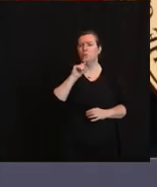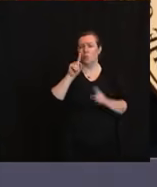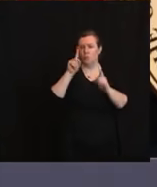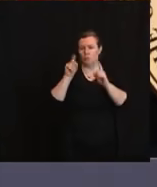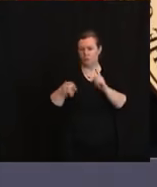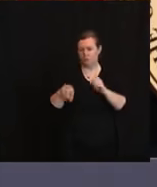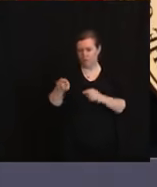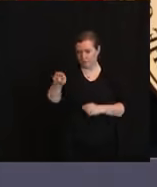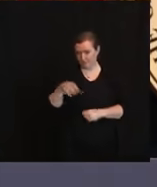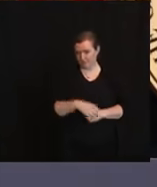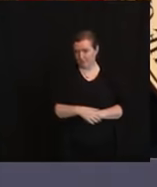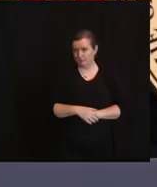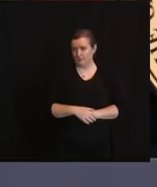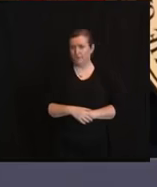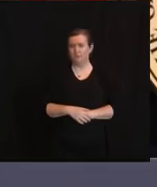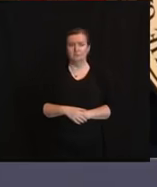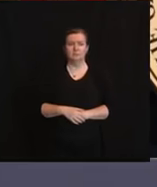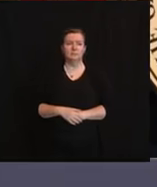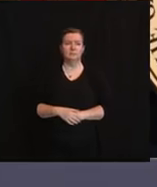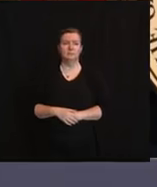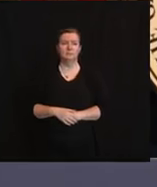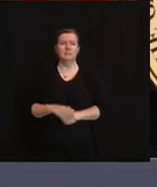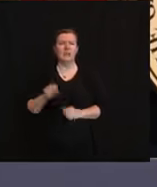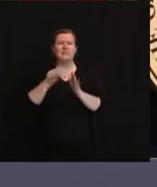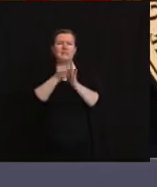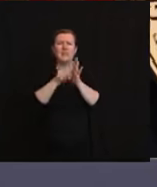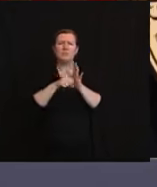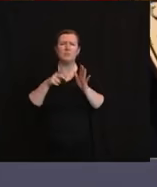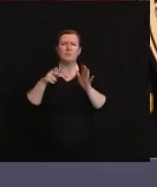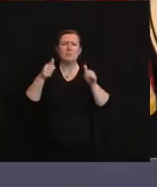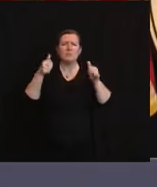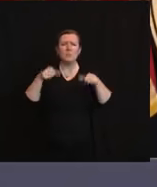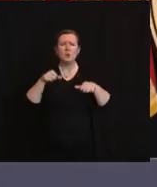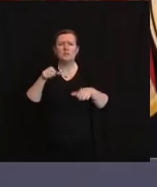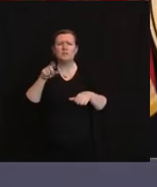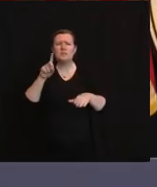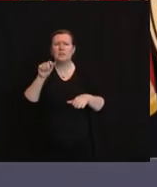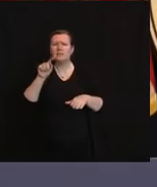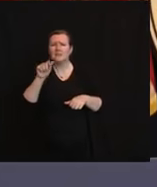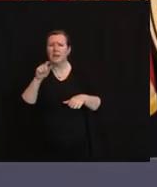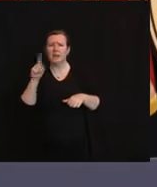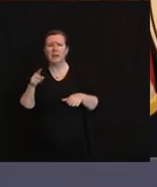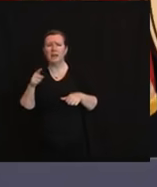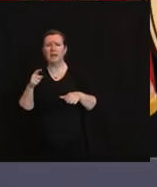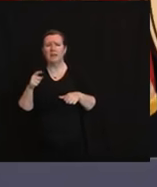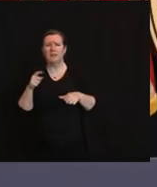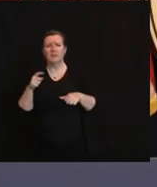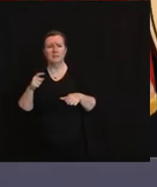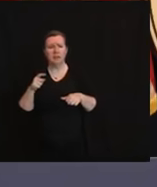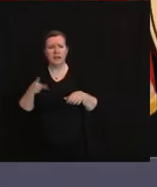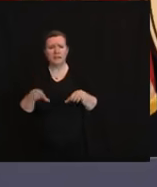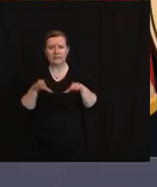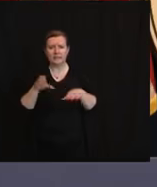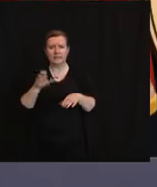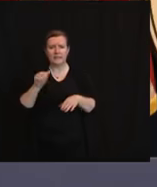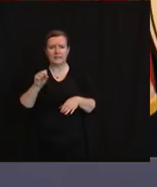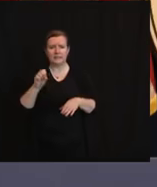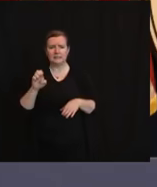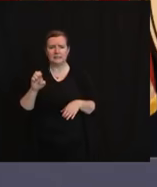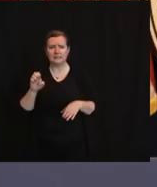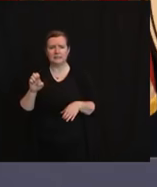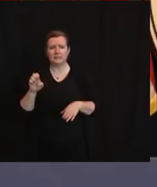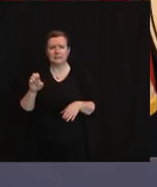Can the state post data about active cases as New York does? That seems like it's a pretty good indicator of how the virus is progressing